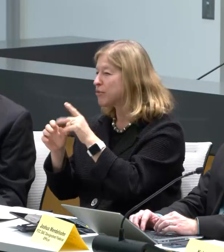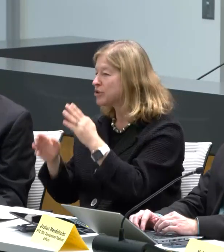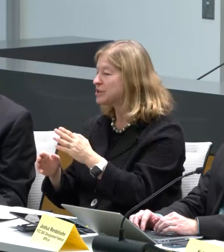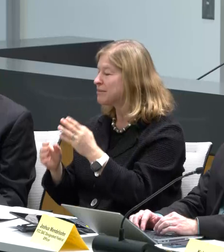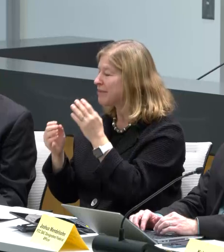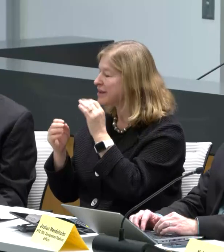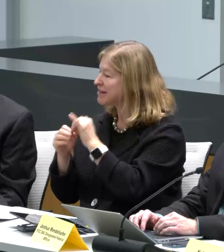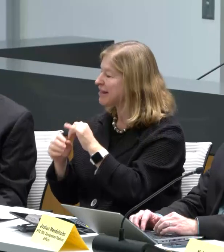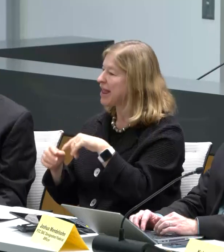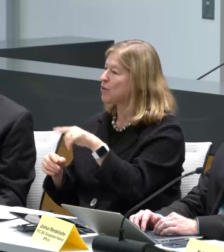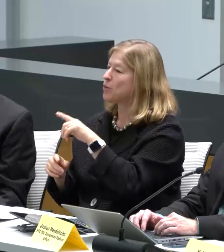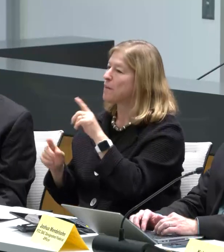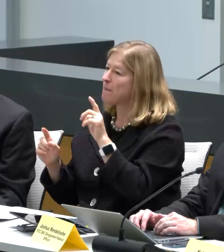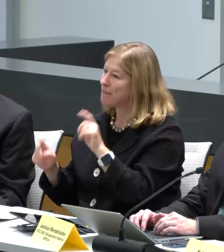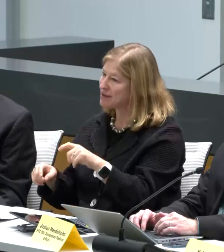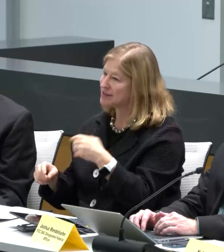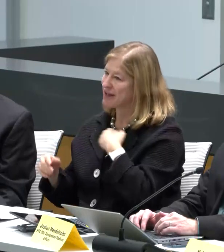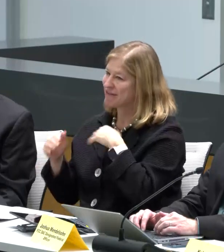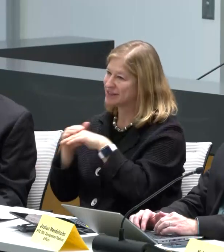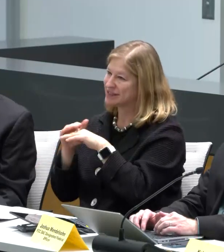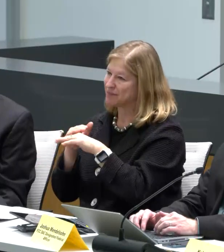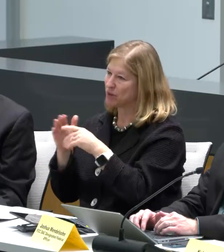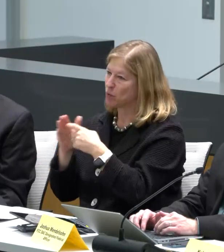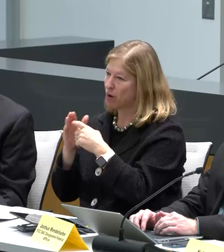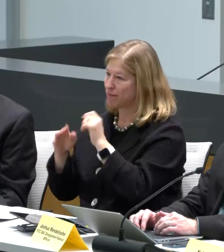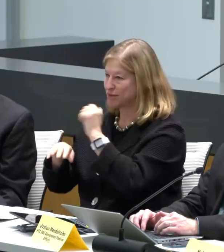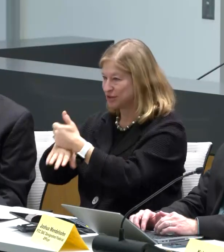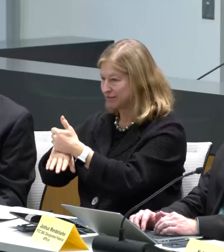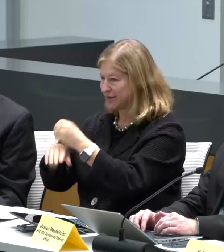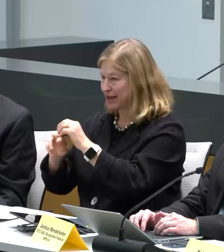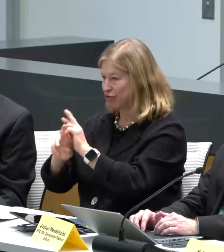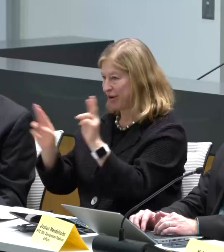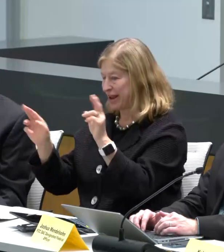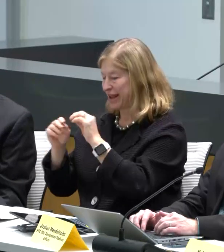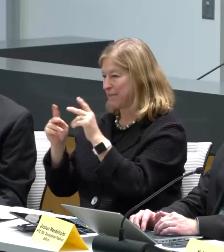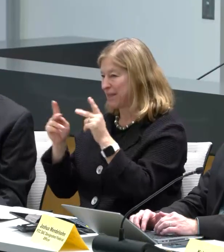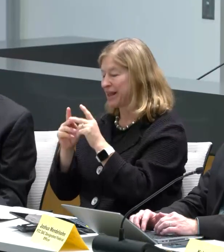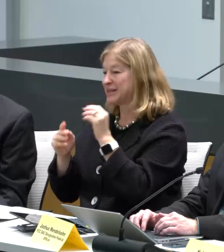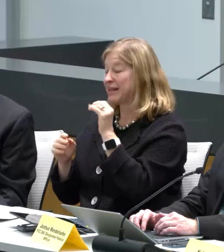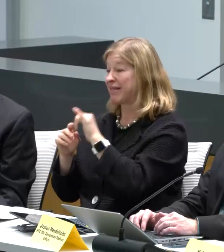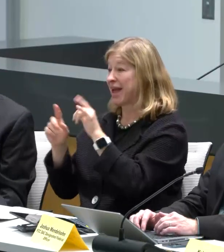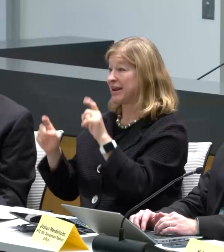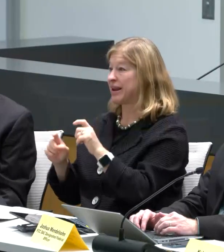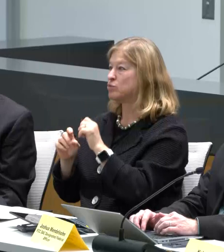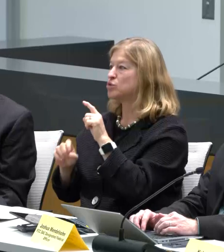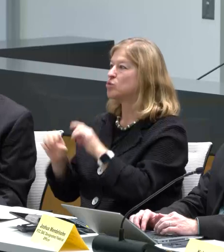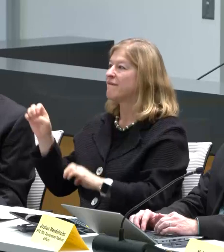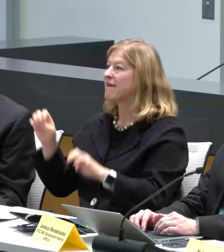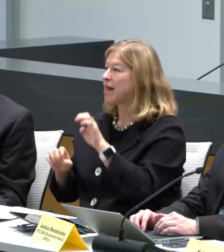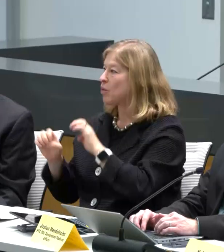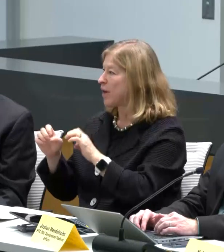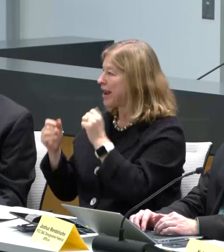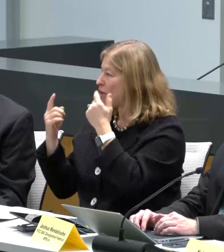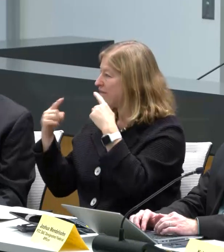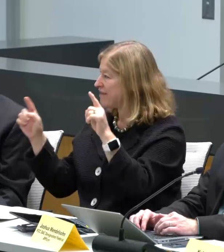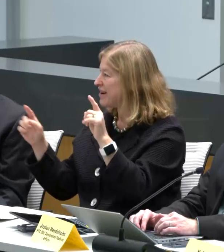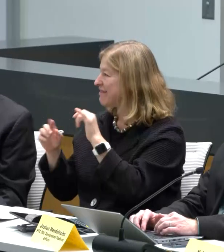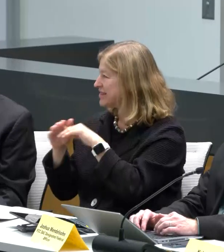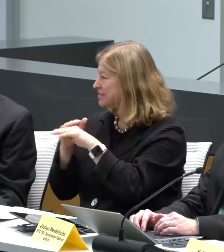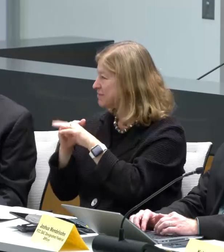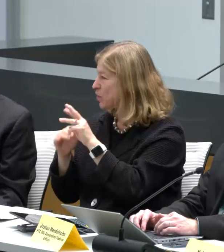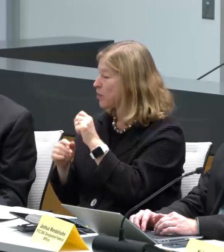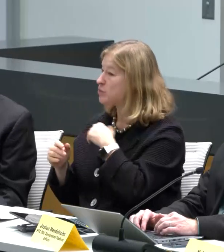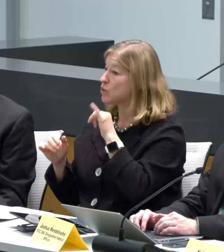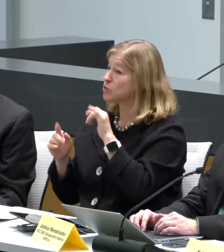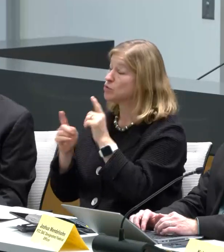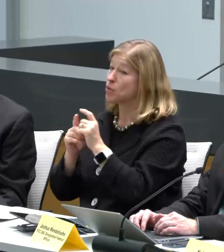and notified all industry participants that they must have accessibility requirements implemented and in place, and the purpose